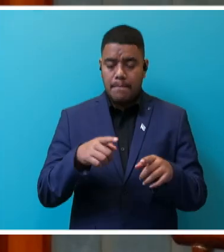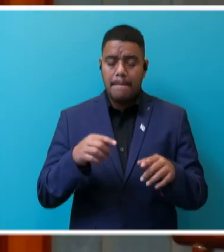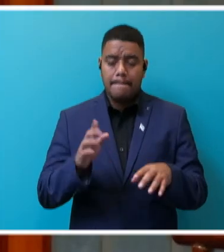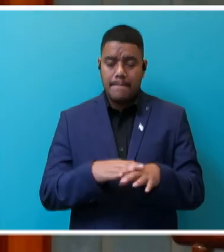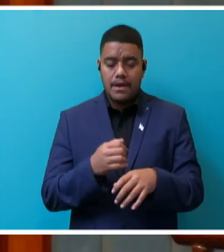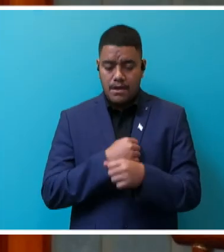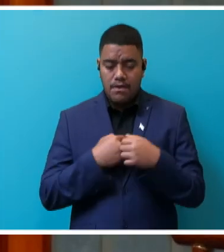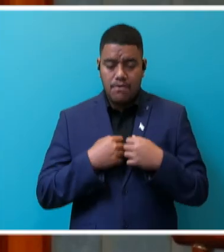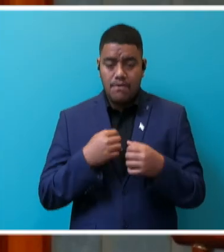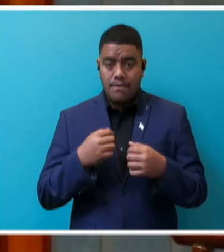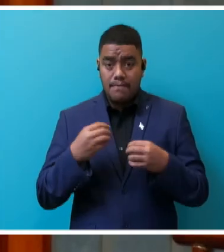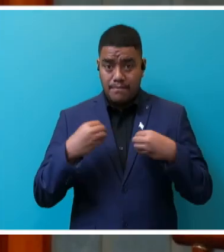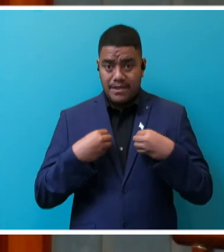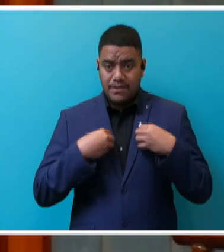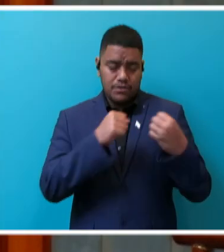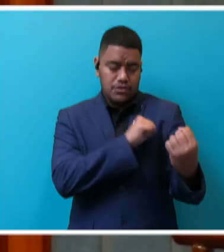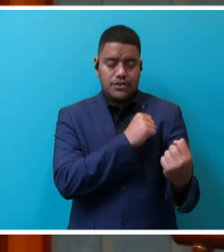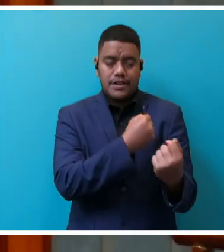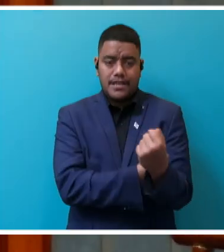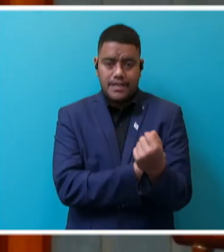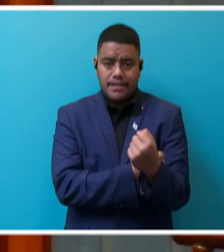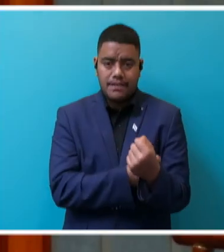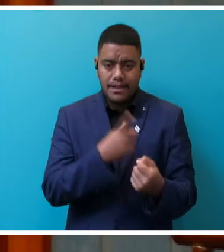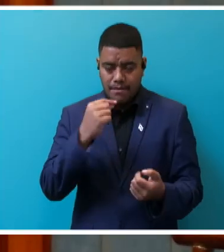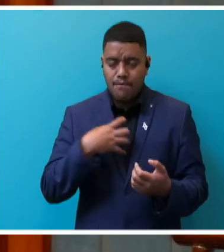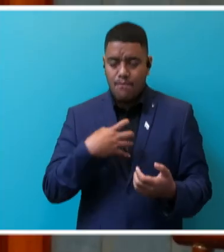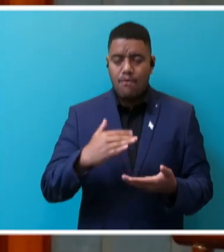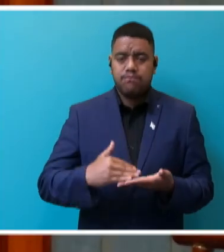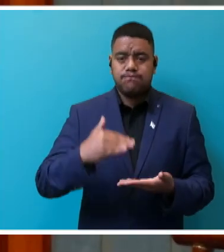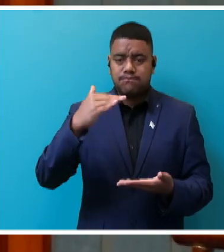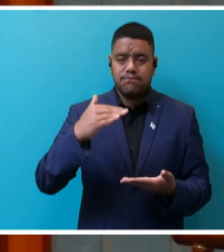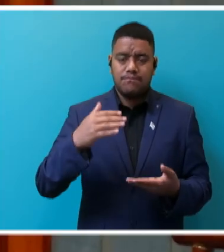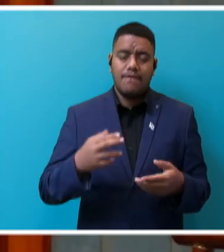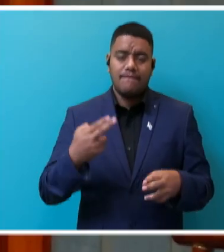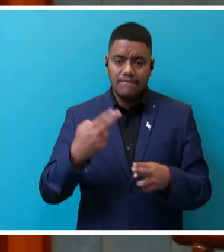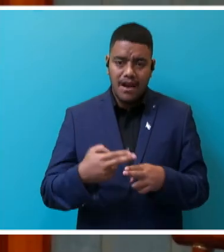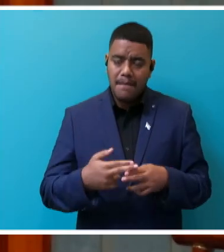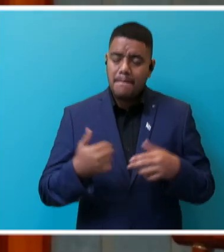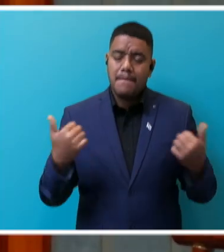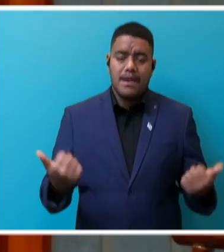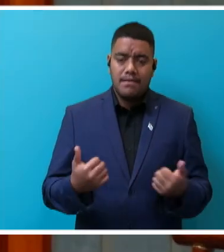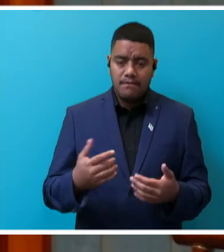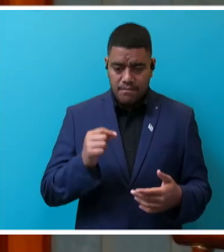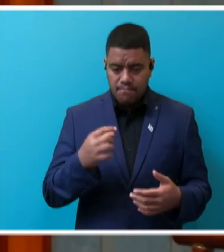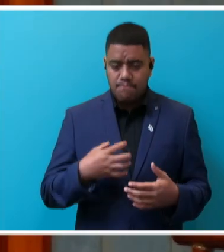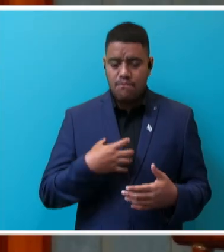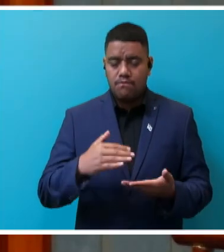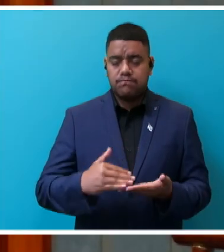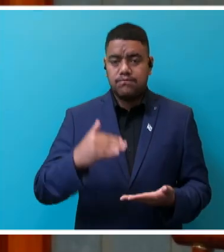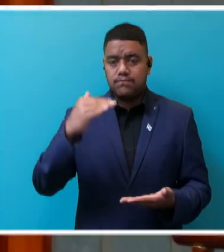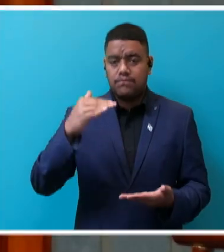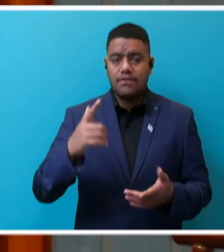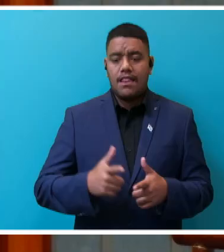business capacity, improve market access, and equip local firms with digital tools to engage effectively with large